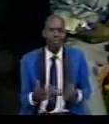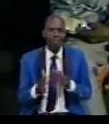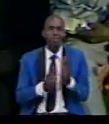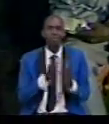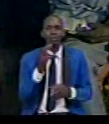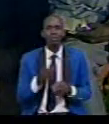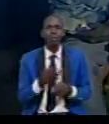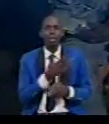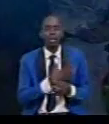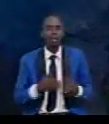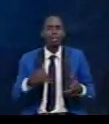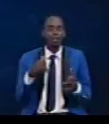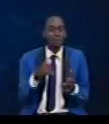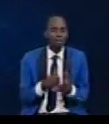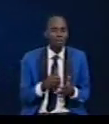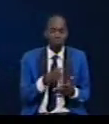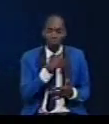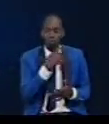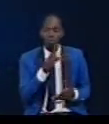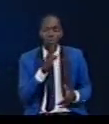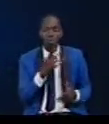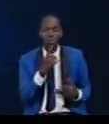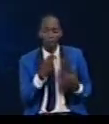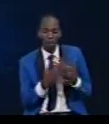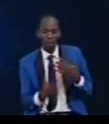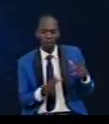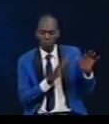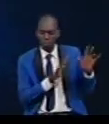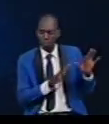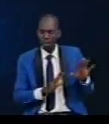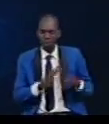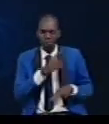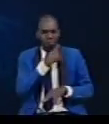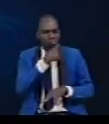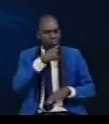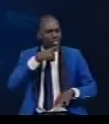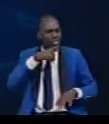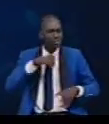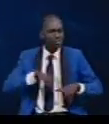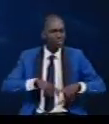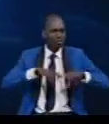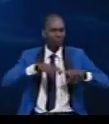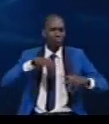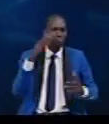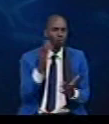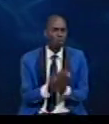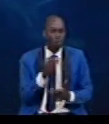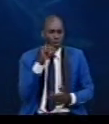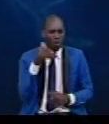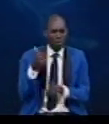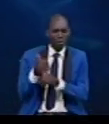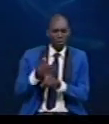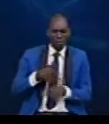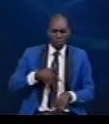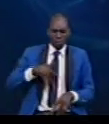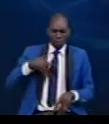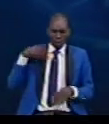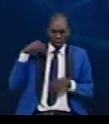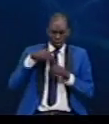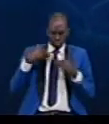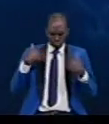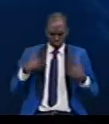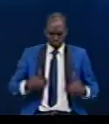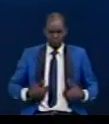up. And she felt in her body that she was healed of that